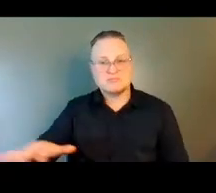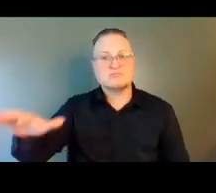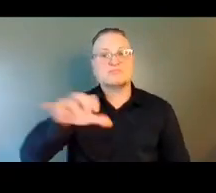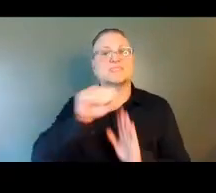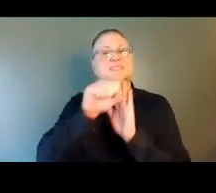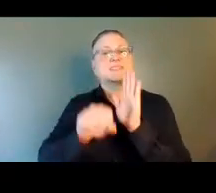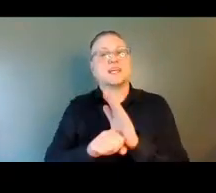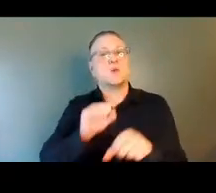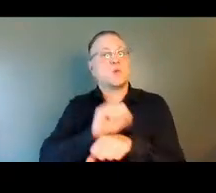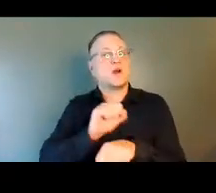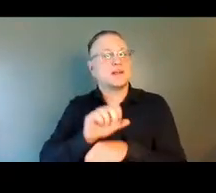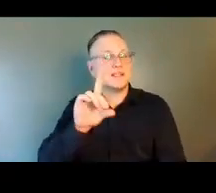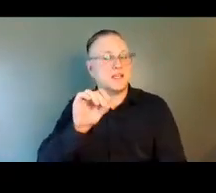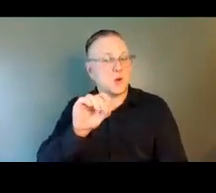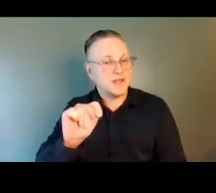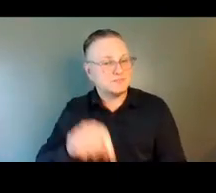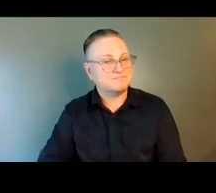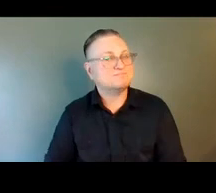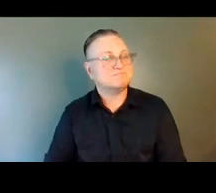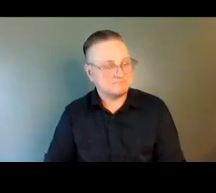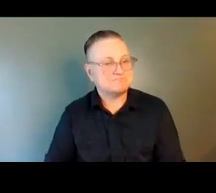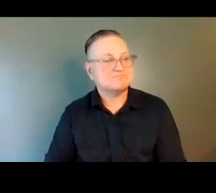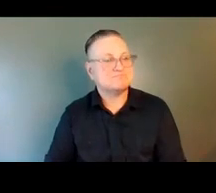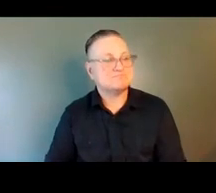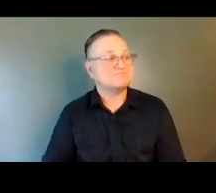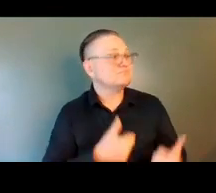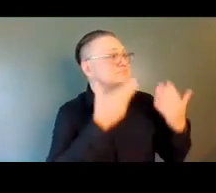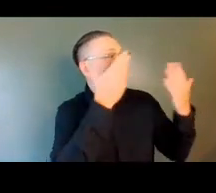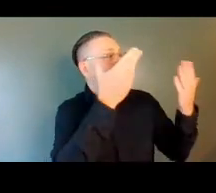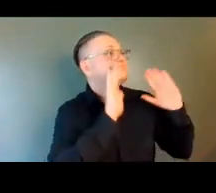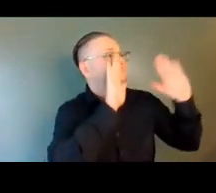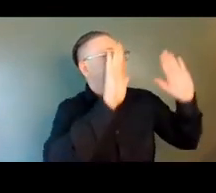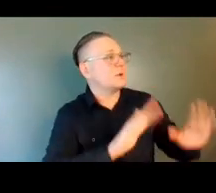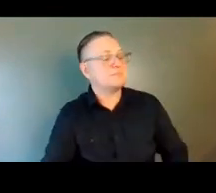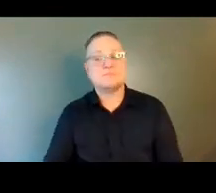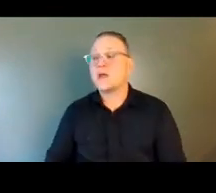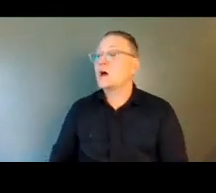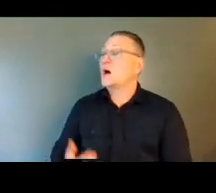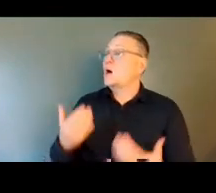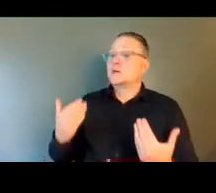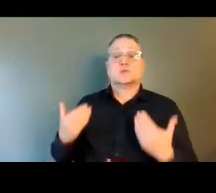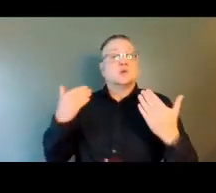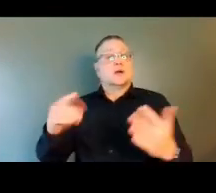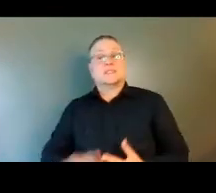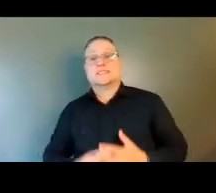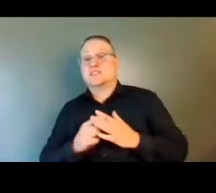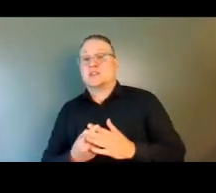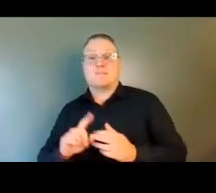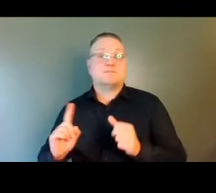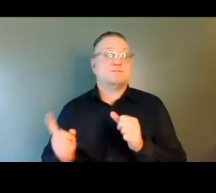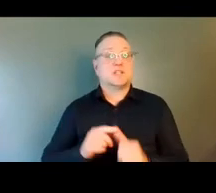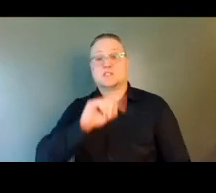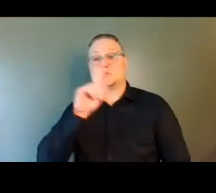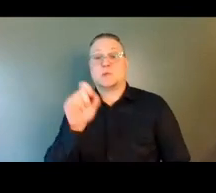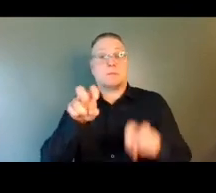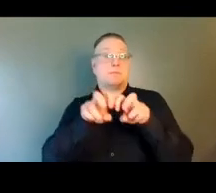Yeah. Awesome, thank you. All right, panelists, let's just jump right into this and get to